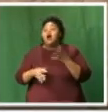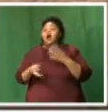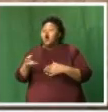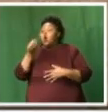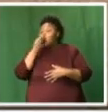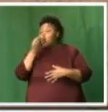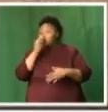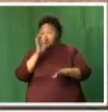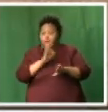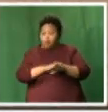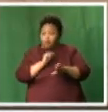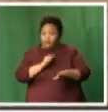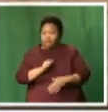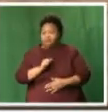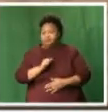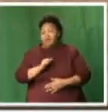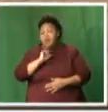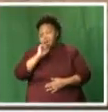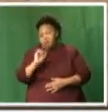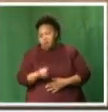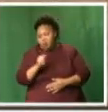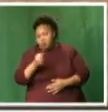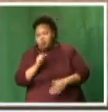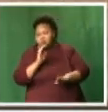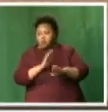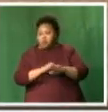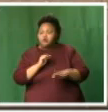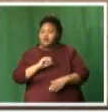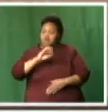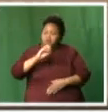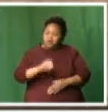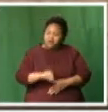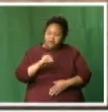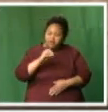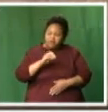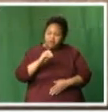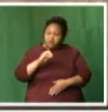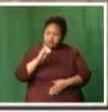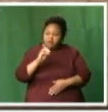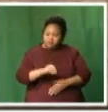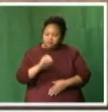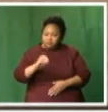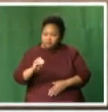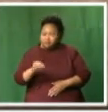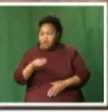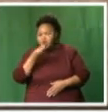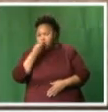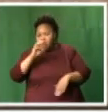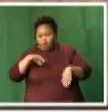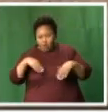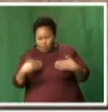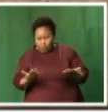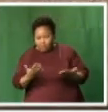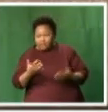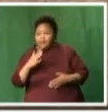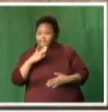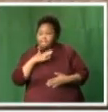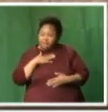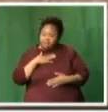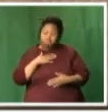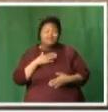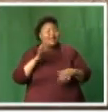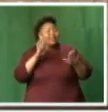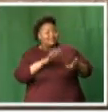anginambhalishi anginamshibo ngivuka nje ngimangale ukuthi qoqedandla ngento nje ngisebabe kusile